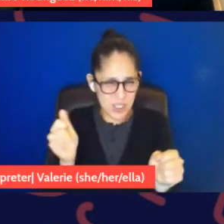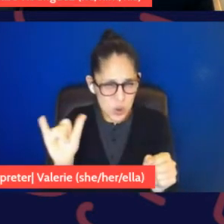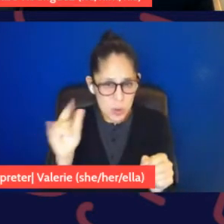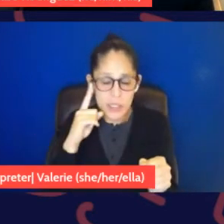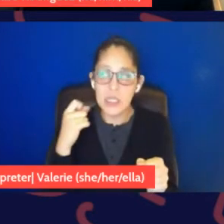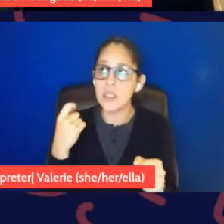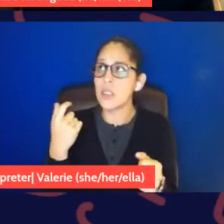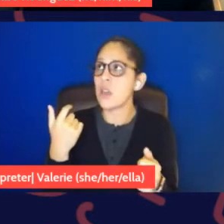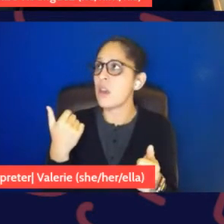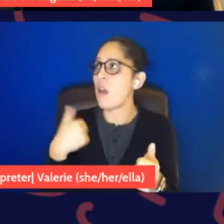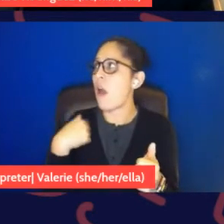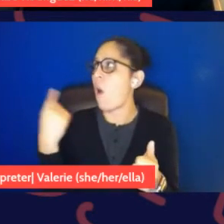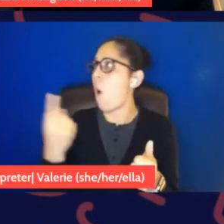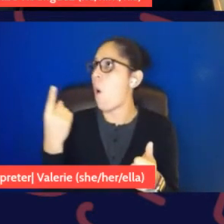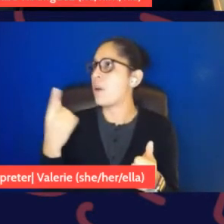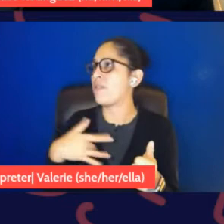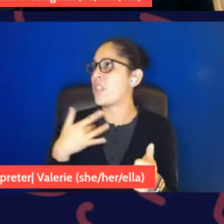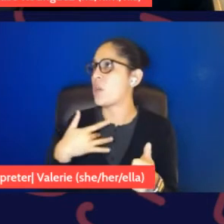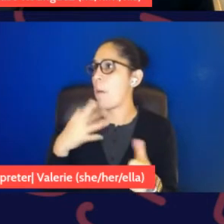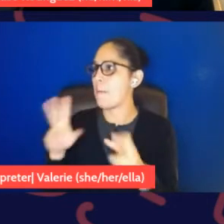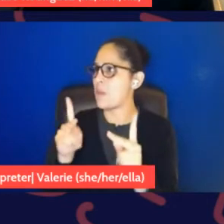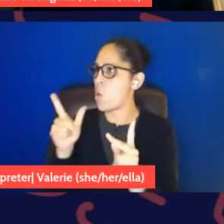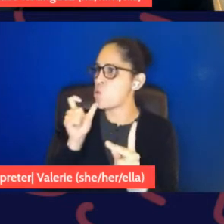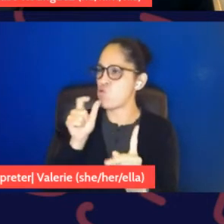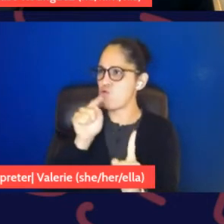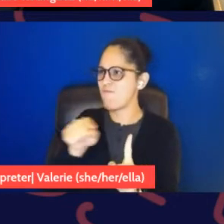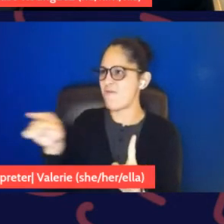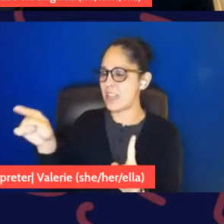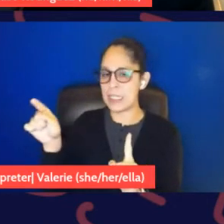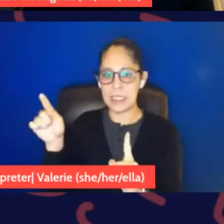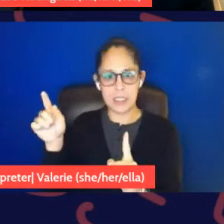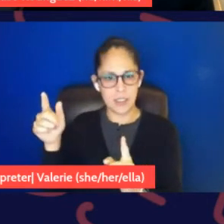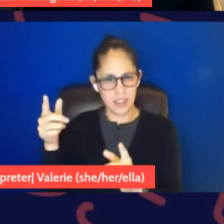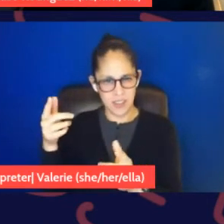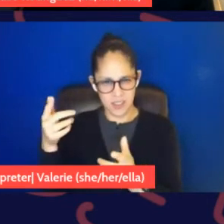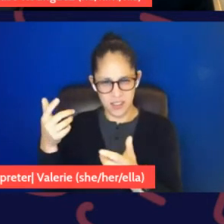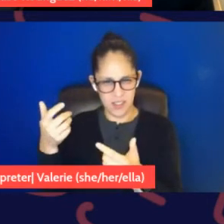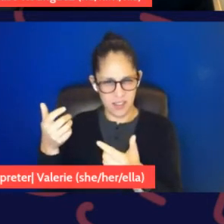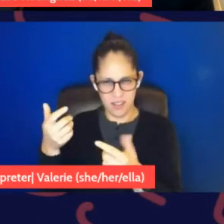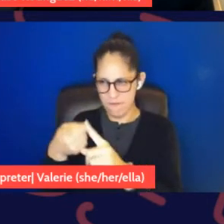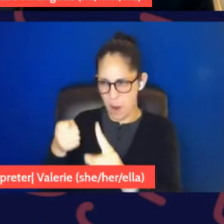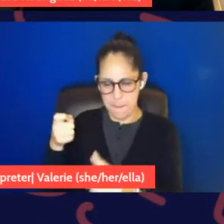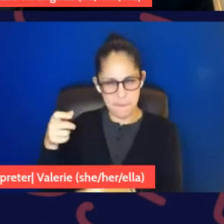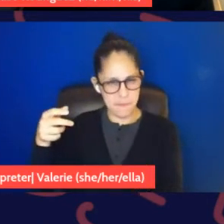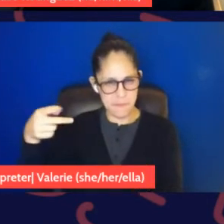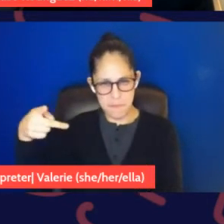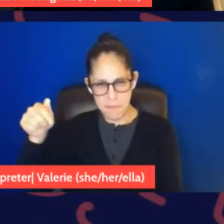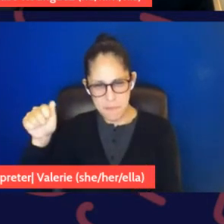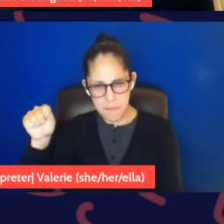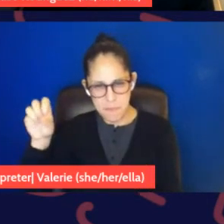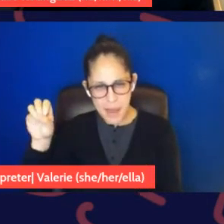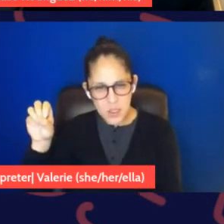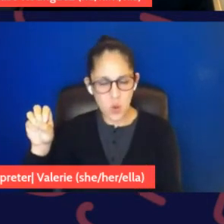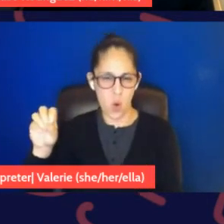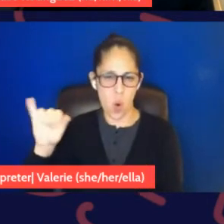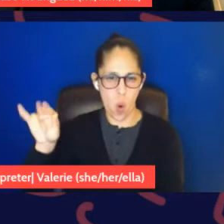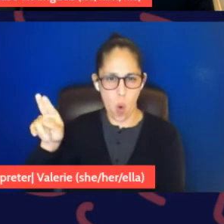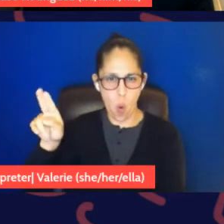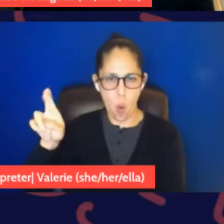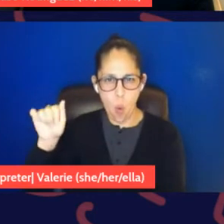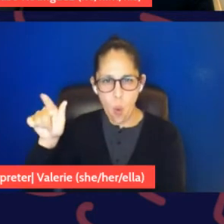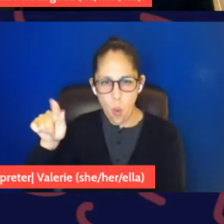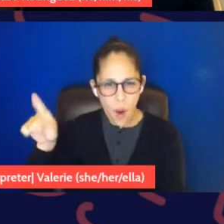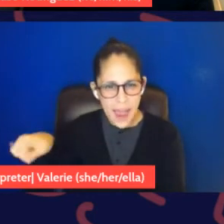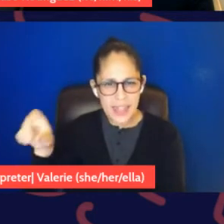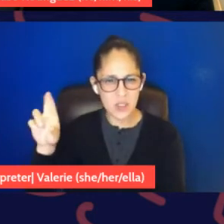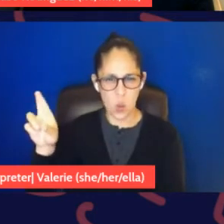myself, you know, connecting with people who are either directly from like the El Paso Juarez frontera, or who are